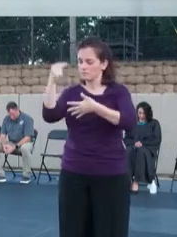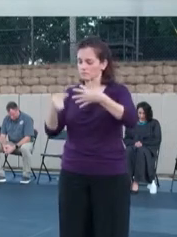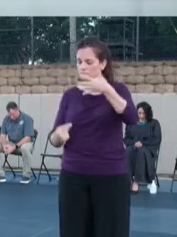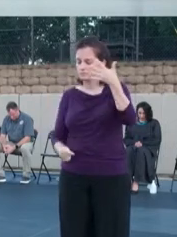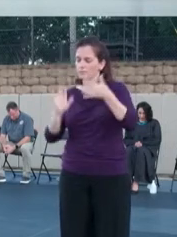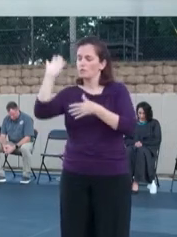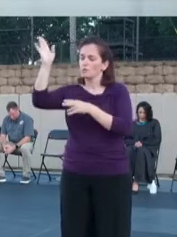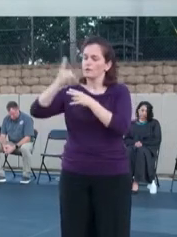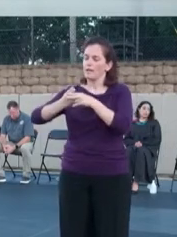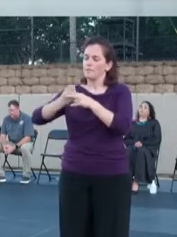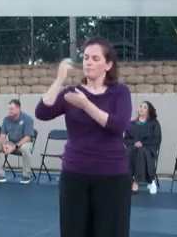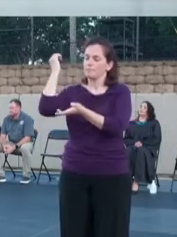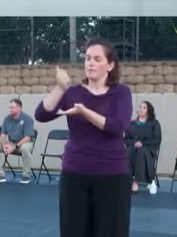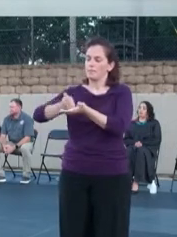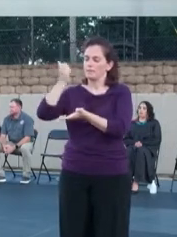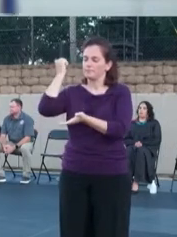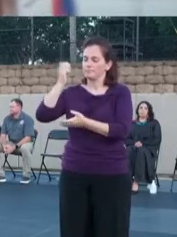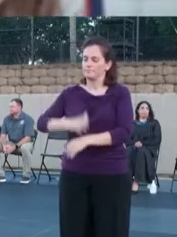name. Amen.